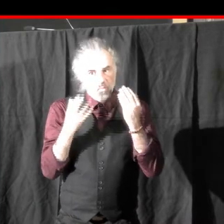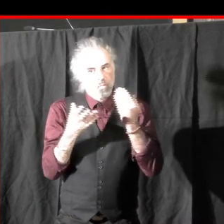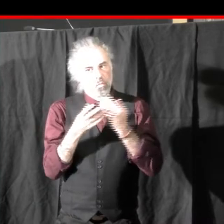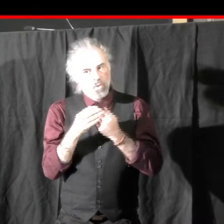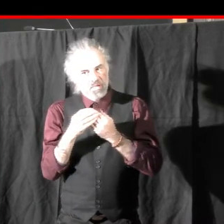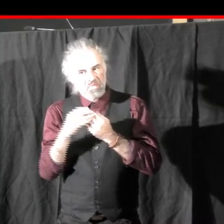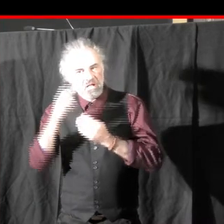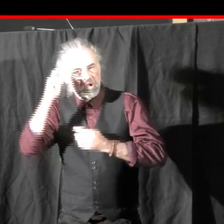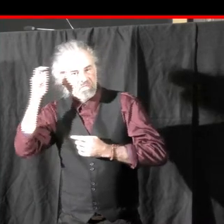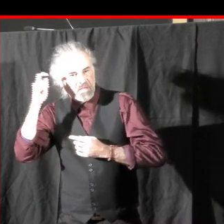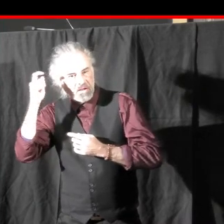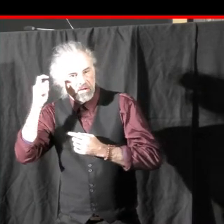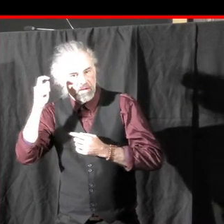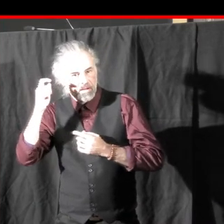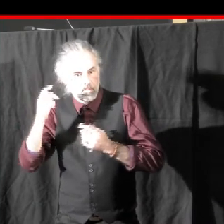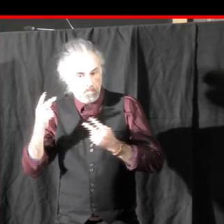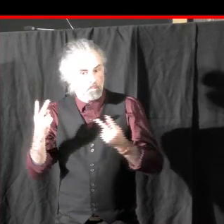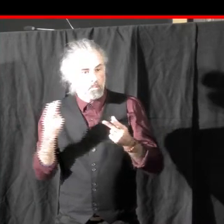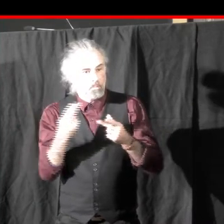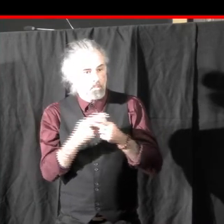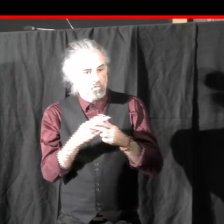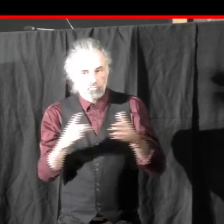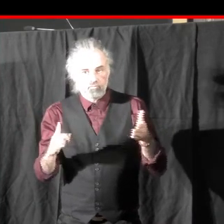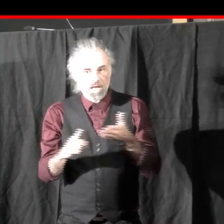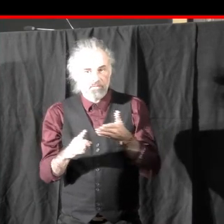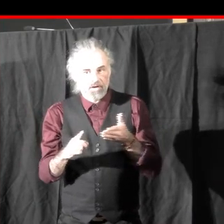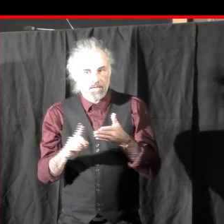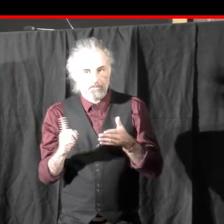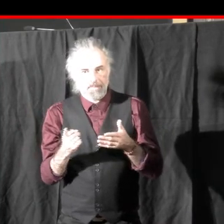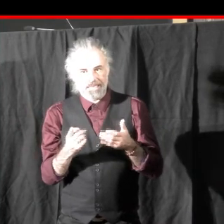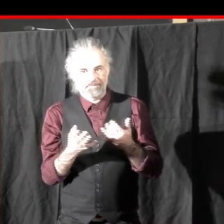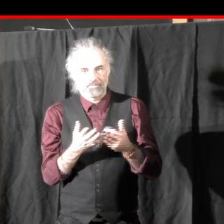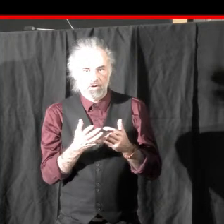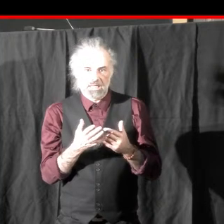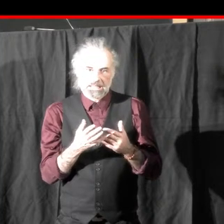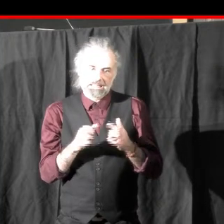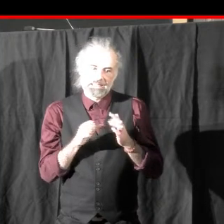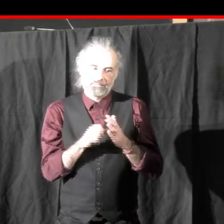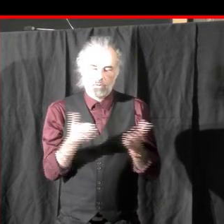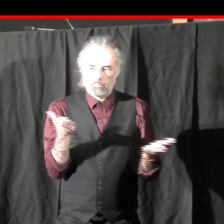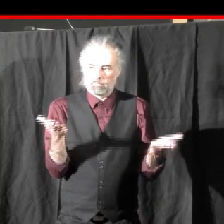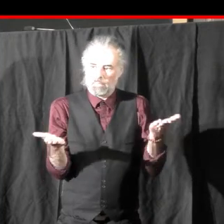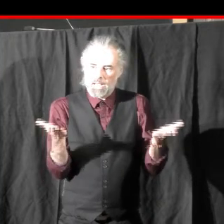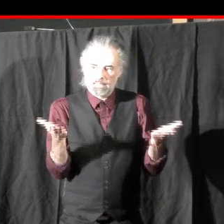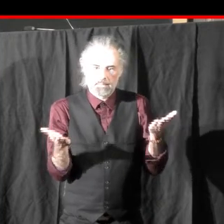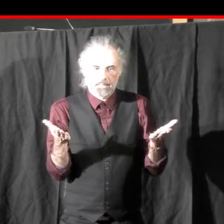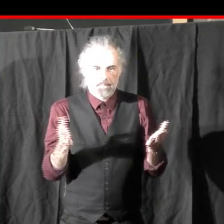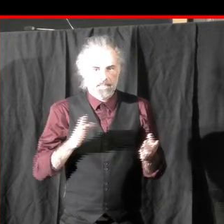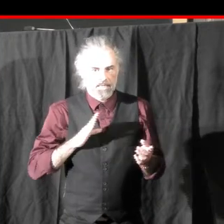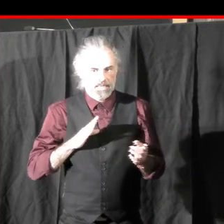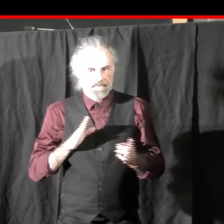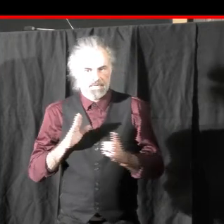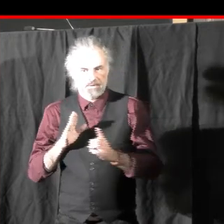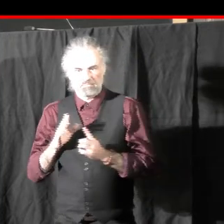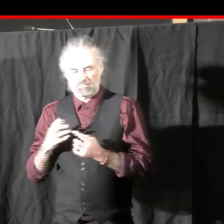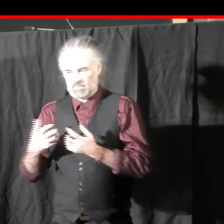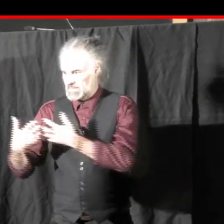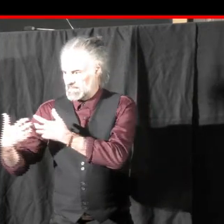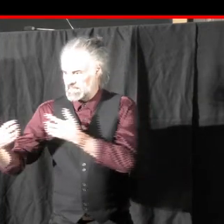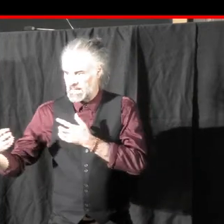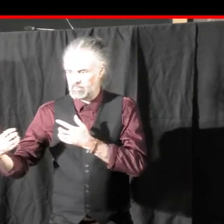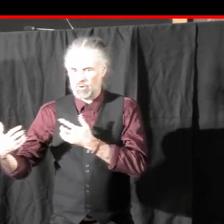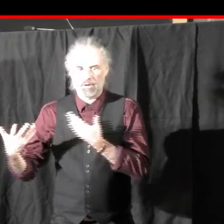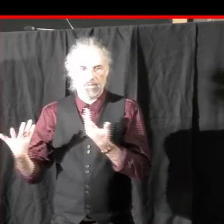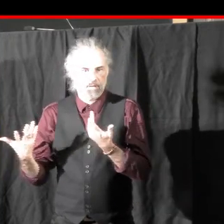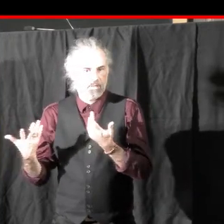interesting line that they need to walk. And that there needs to be independent forums which can build trust